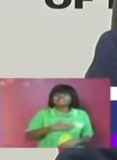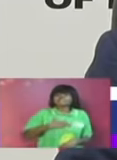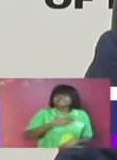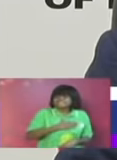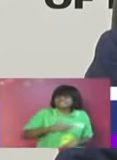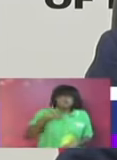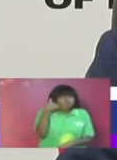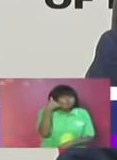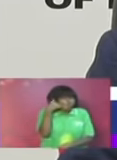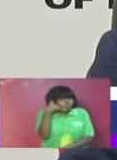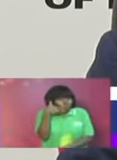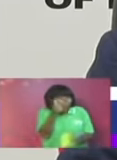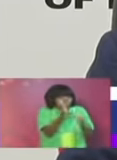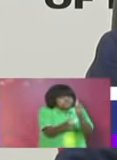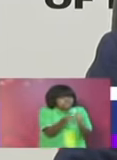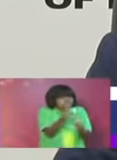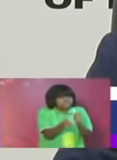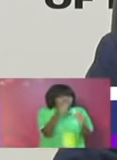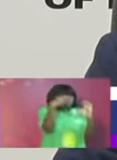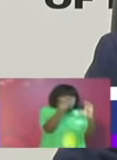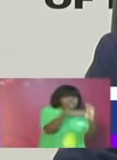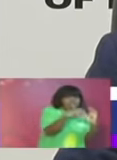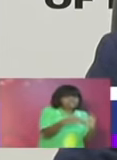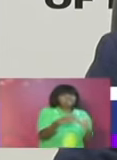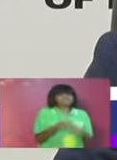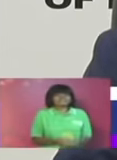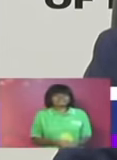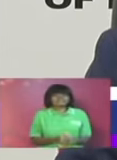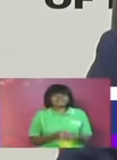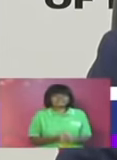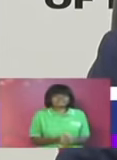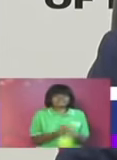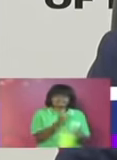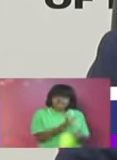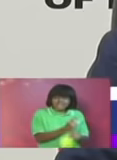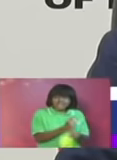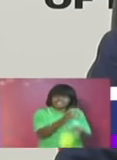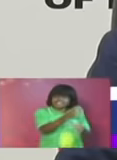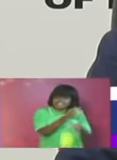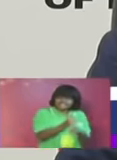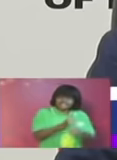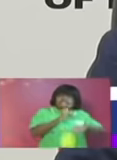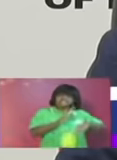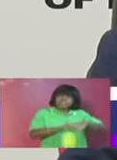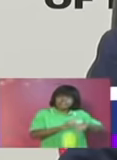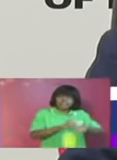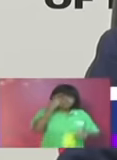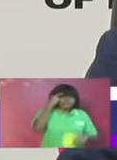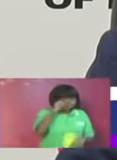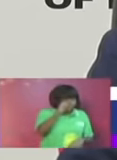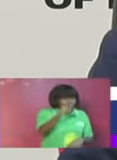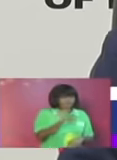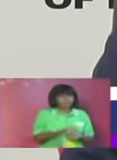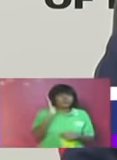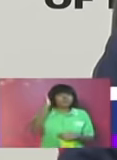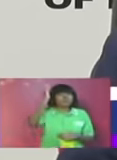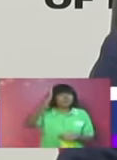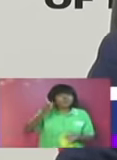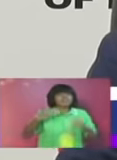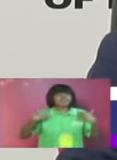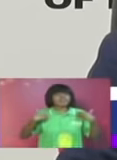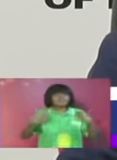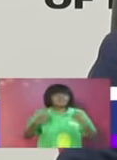call center or our online platform. Walk-ins will be accepted, but those with